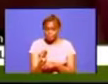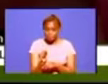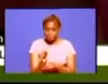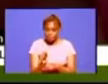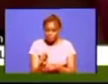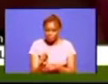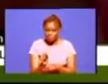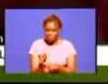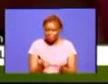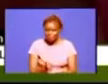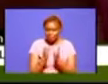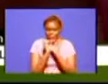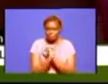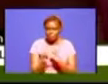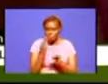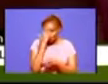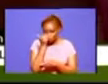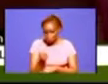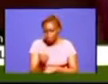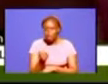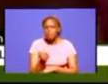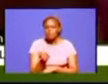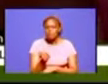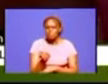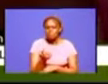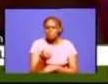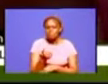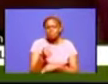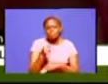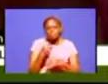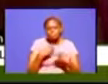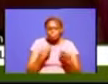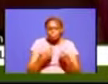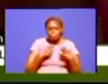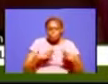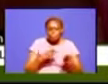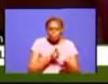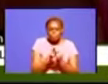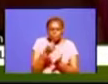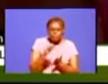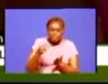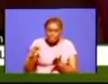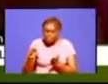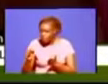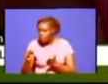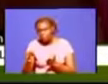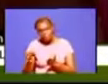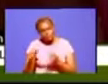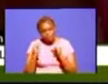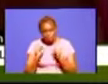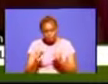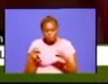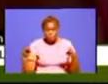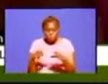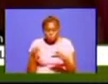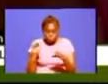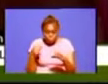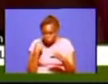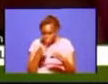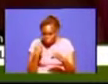counterproductive due to affordability, thus lacking out access by the same group. These are groups whose daily